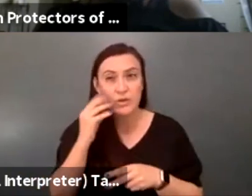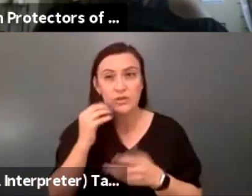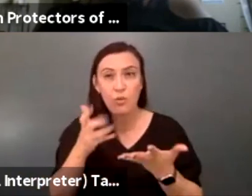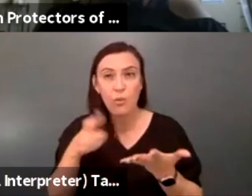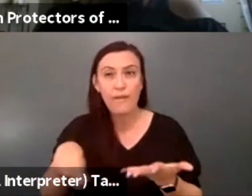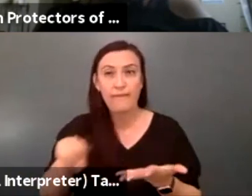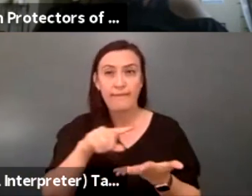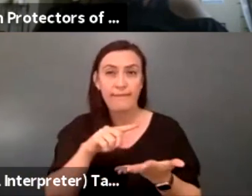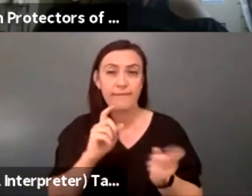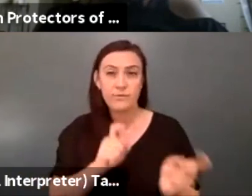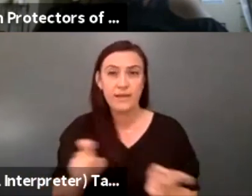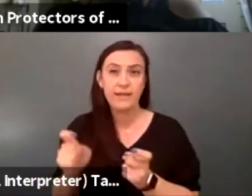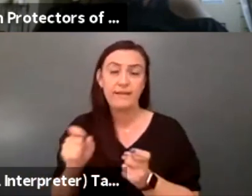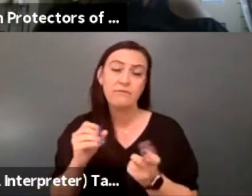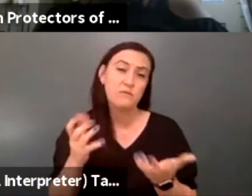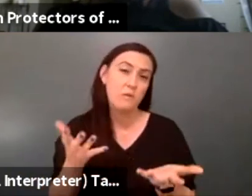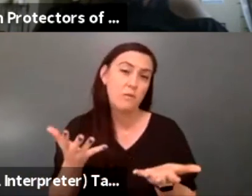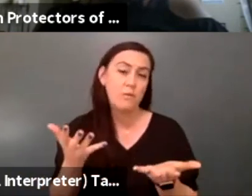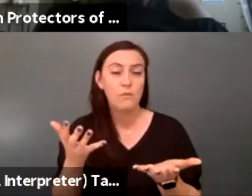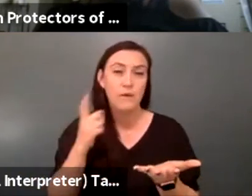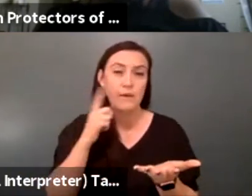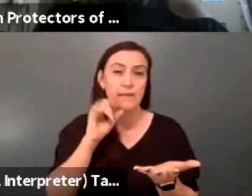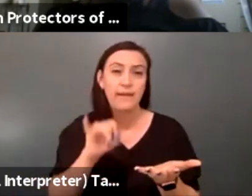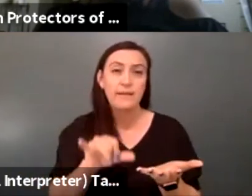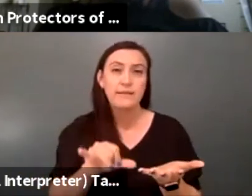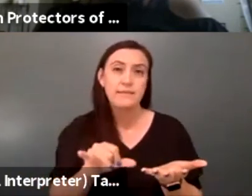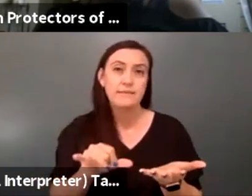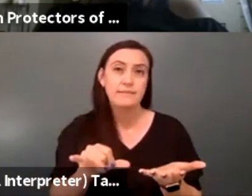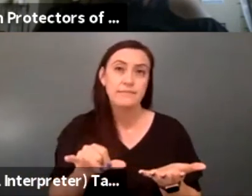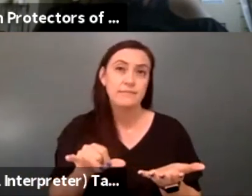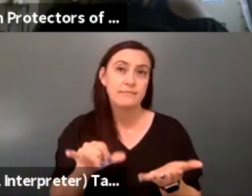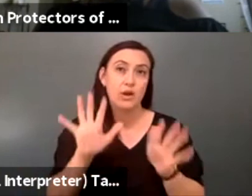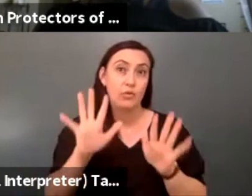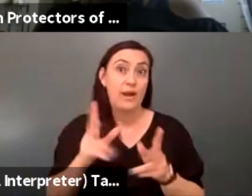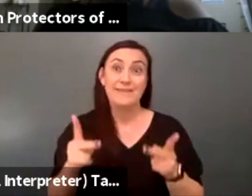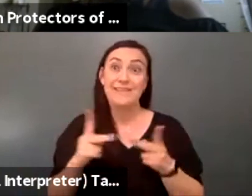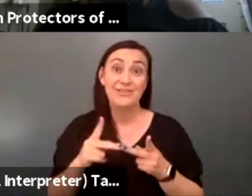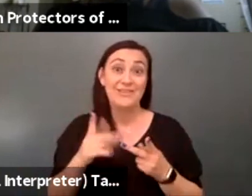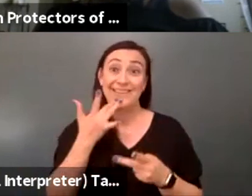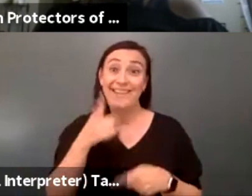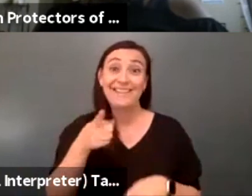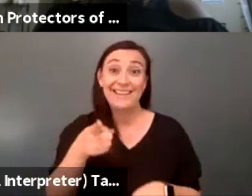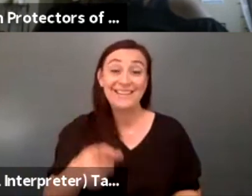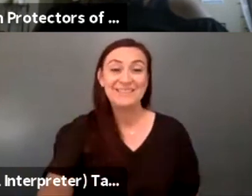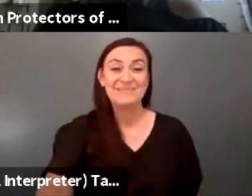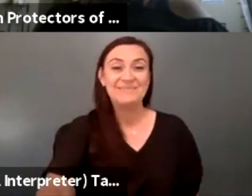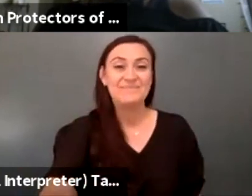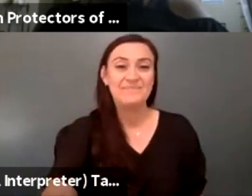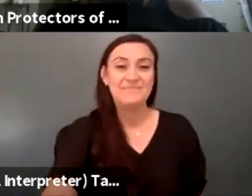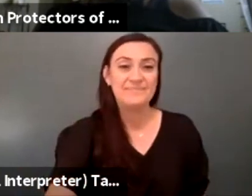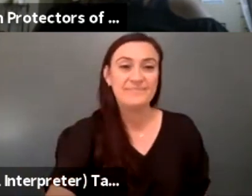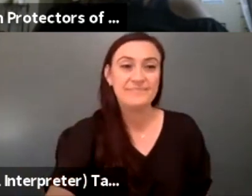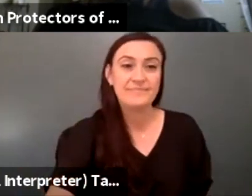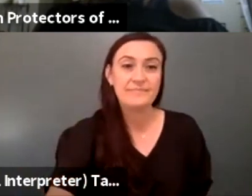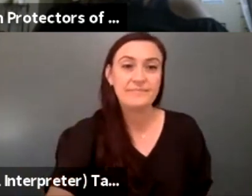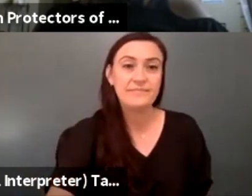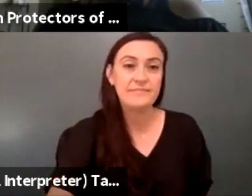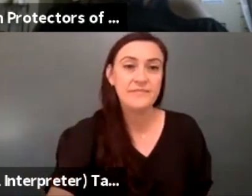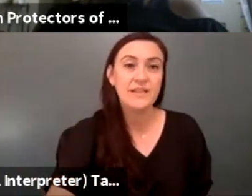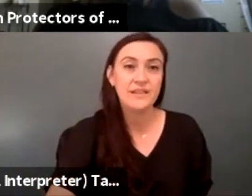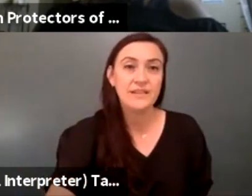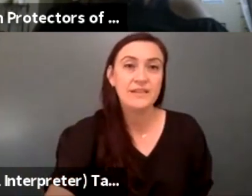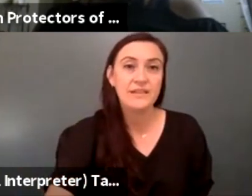have? And I think that's, what a great position to be in. Yeah, I love this quote in the chat from Haley